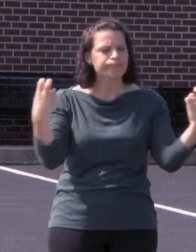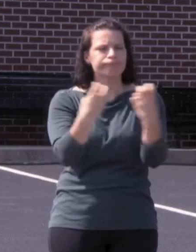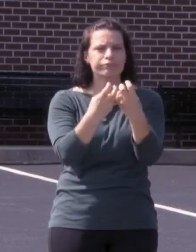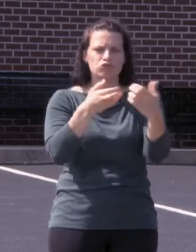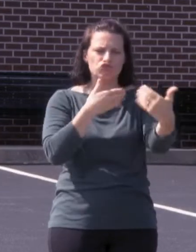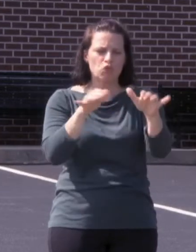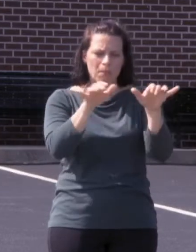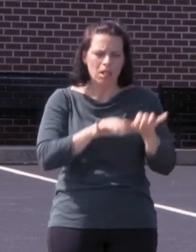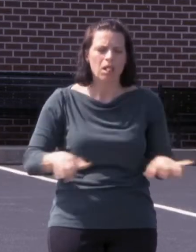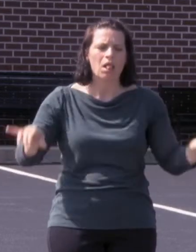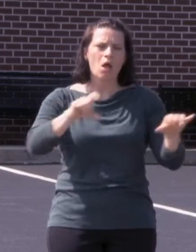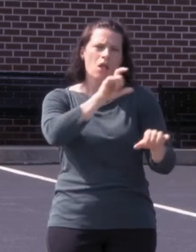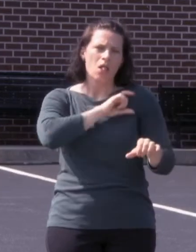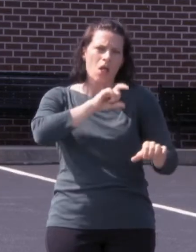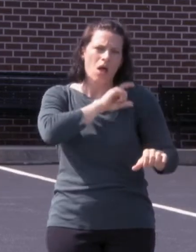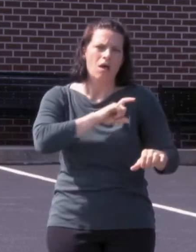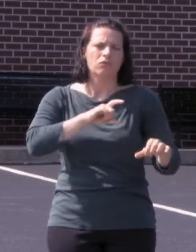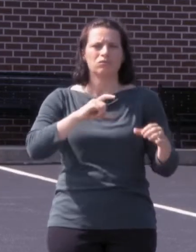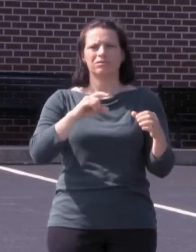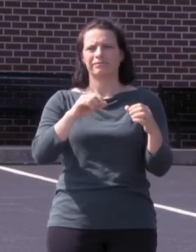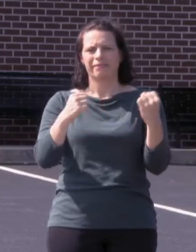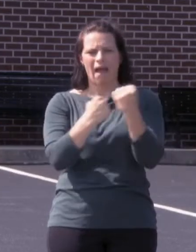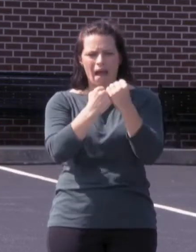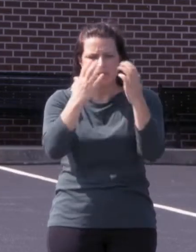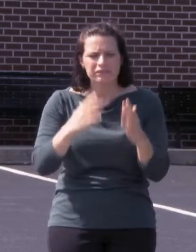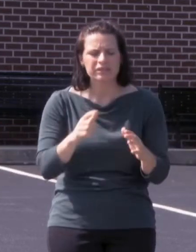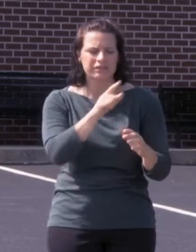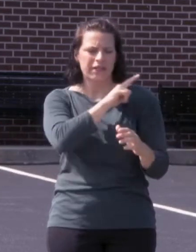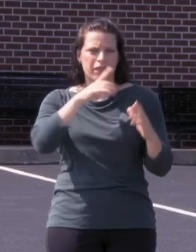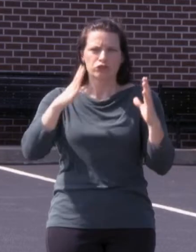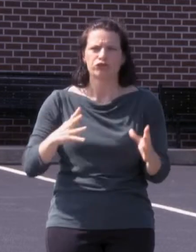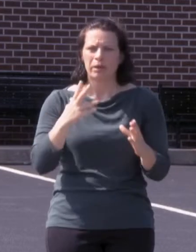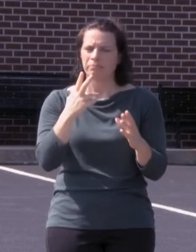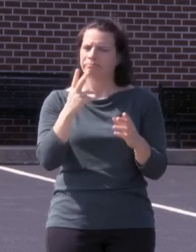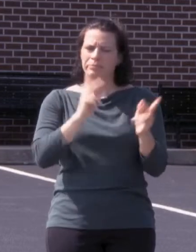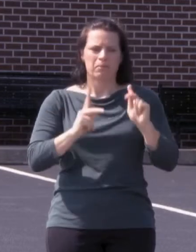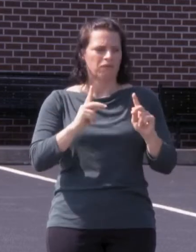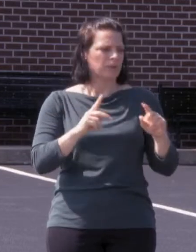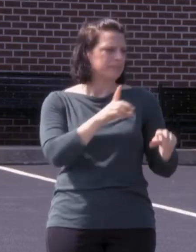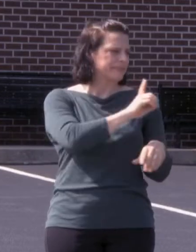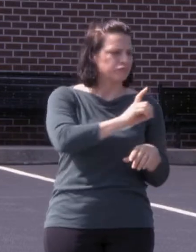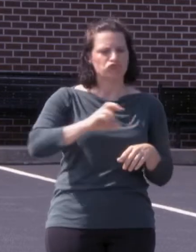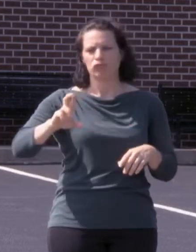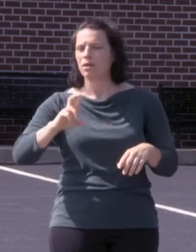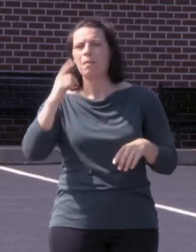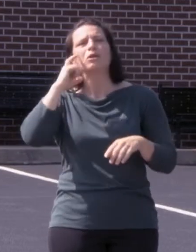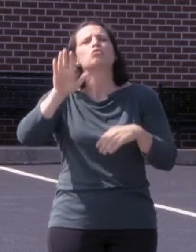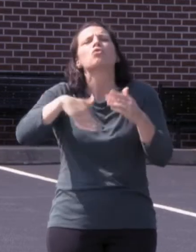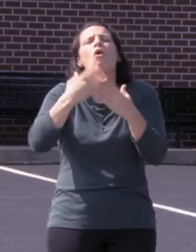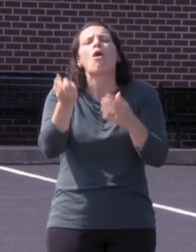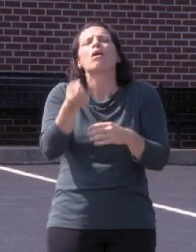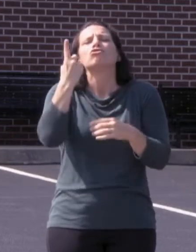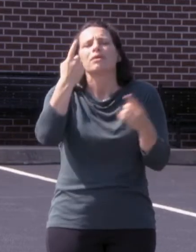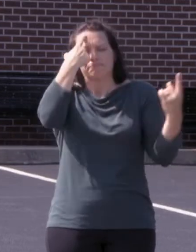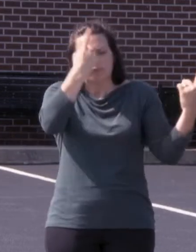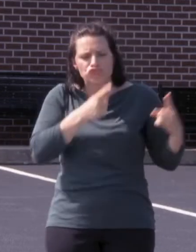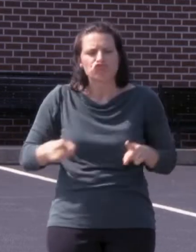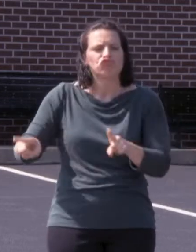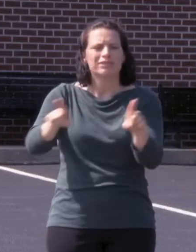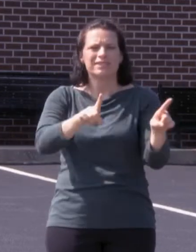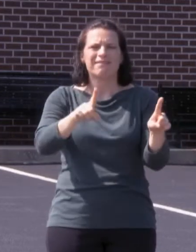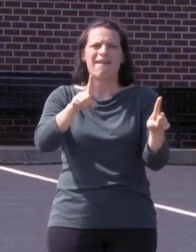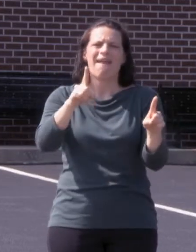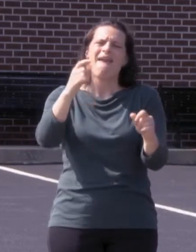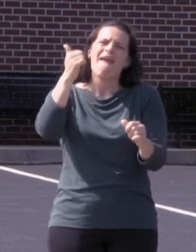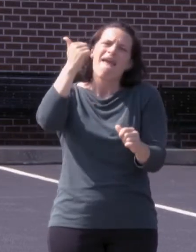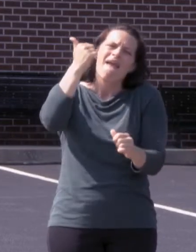law enforcement, activists, legislators, people from both sides of the aisle, because we all understood and agreed that